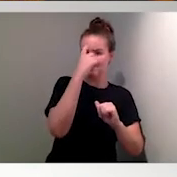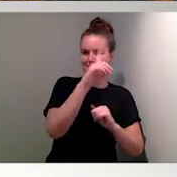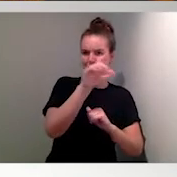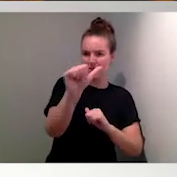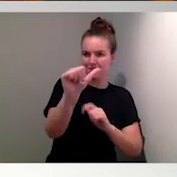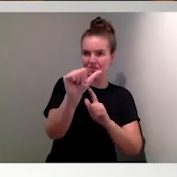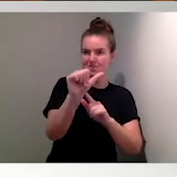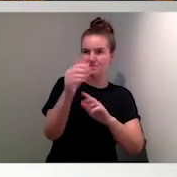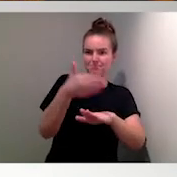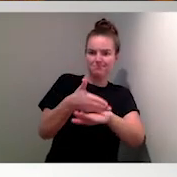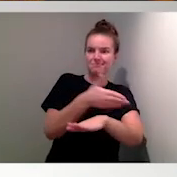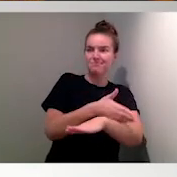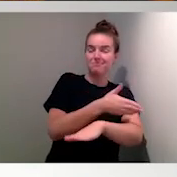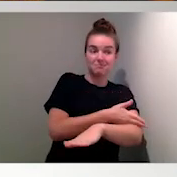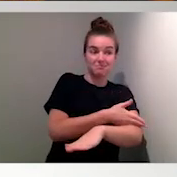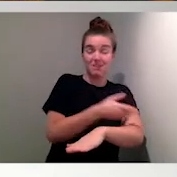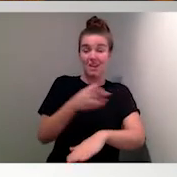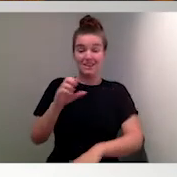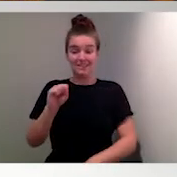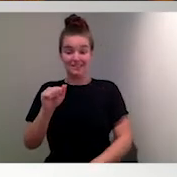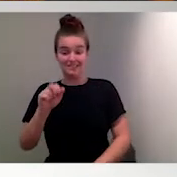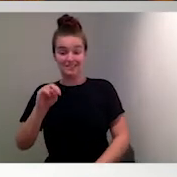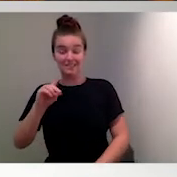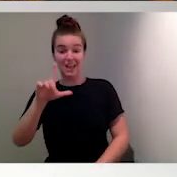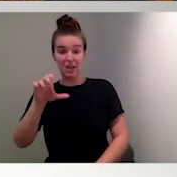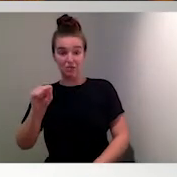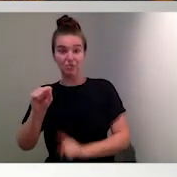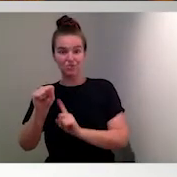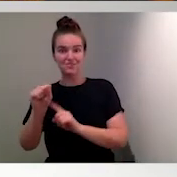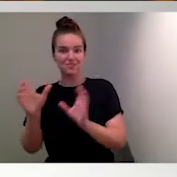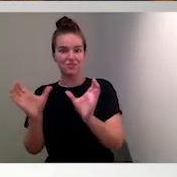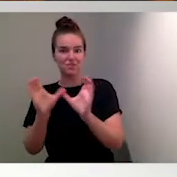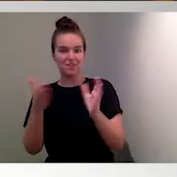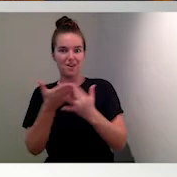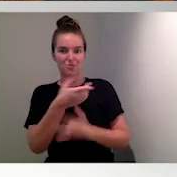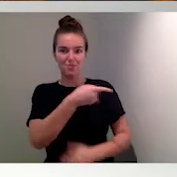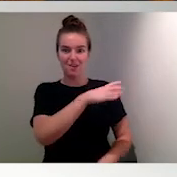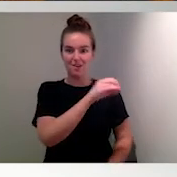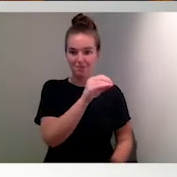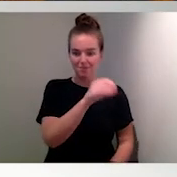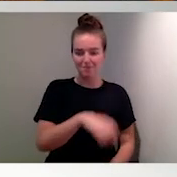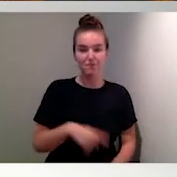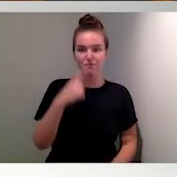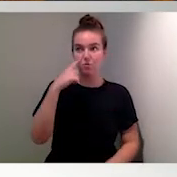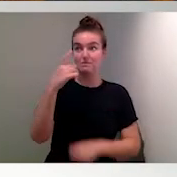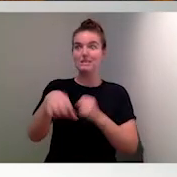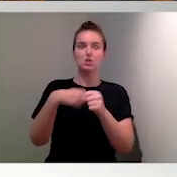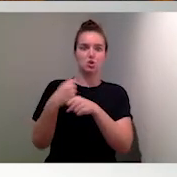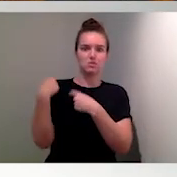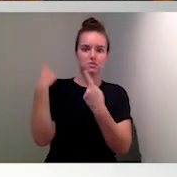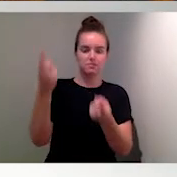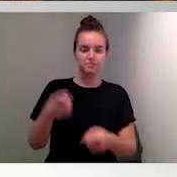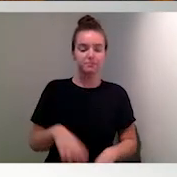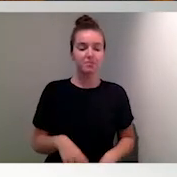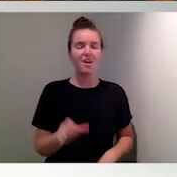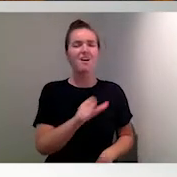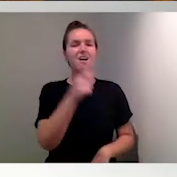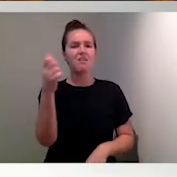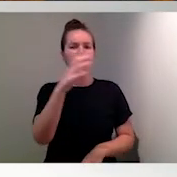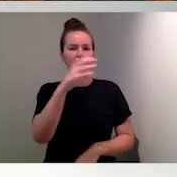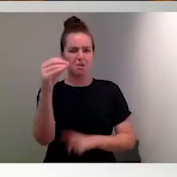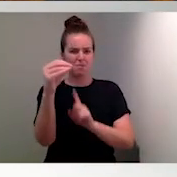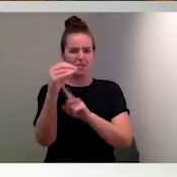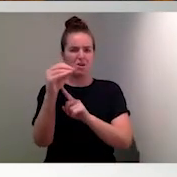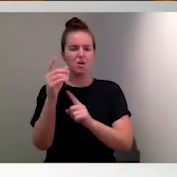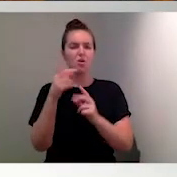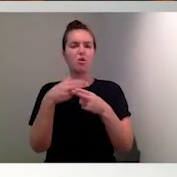certification for years. There's another company that also certifies resorts. It's called Autism Double Checked. This one was written specifically